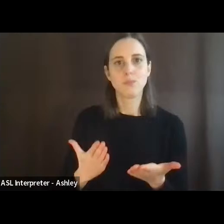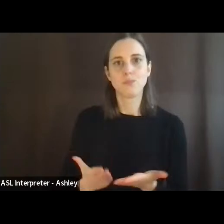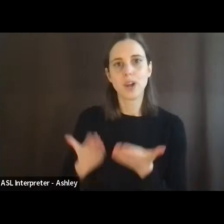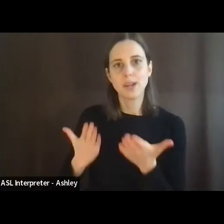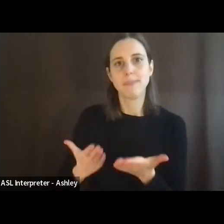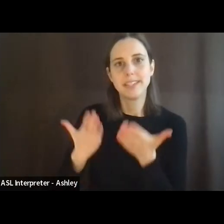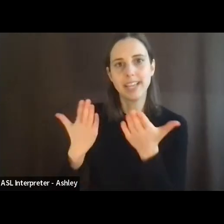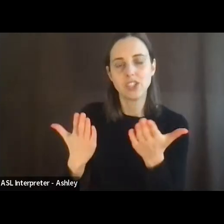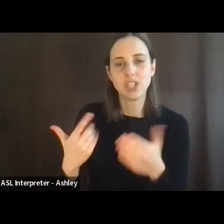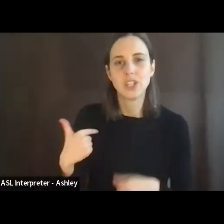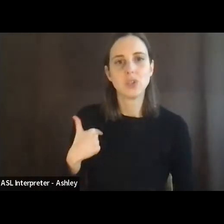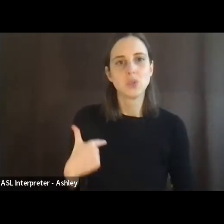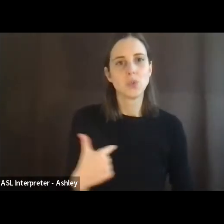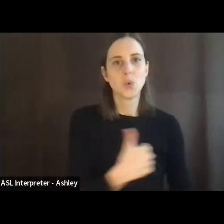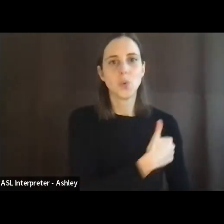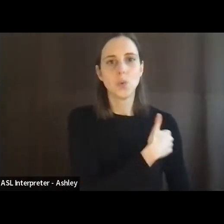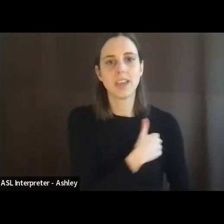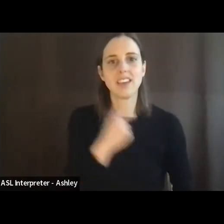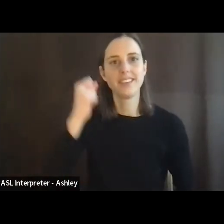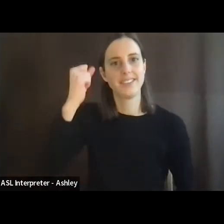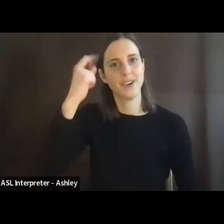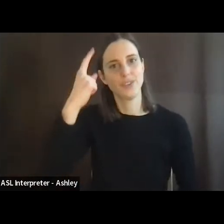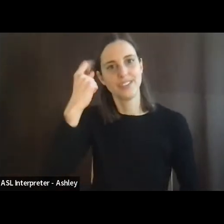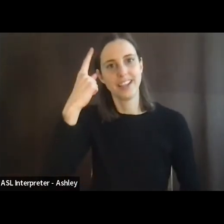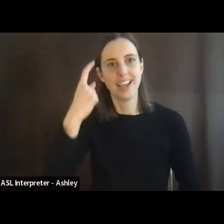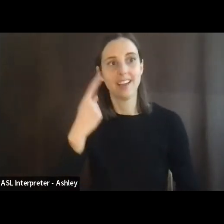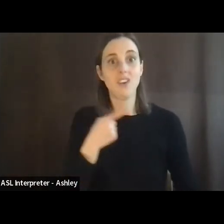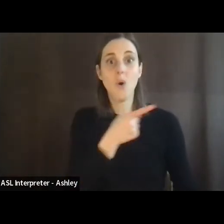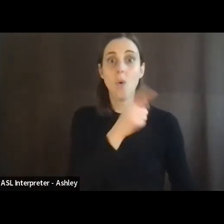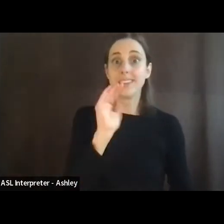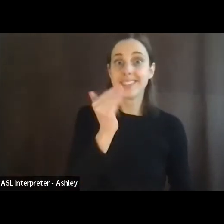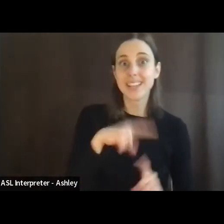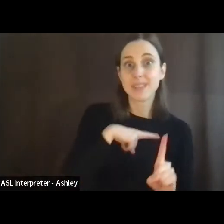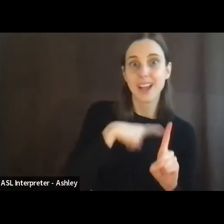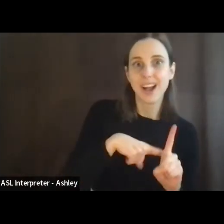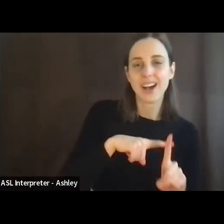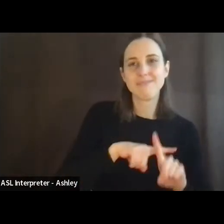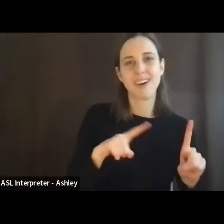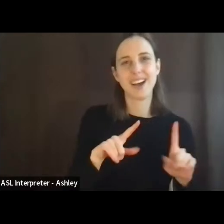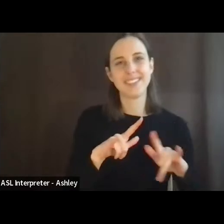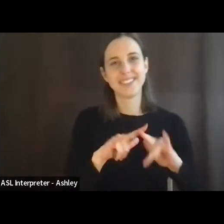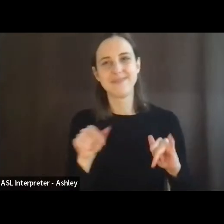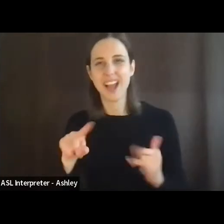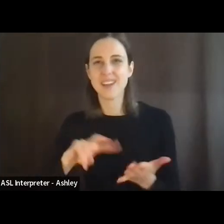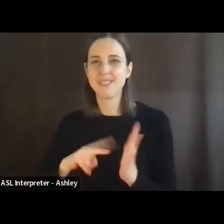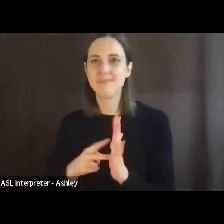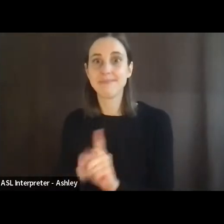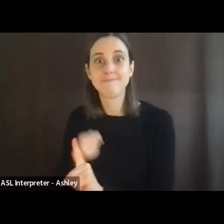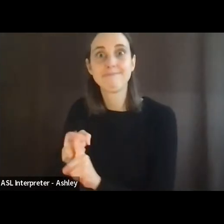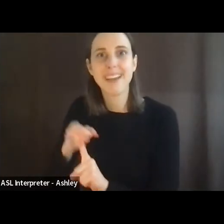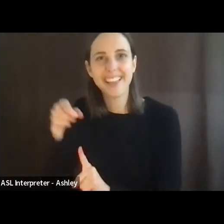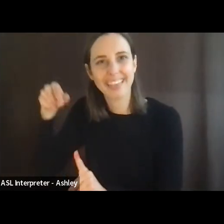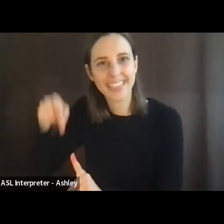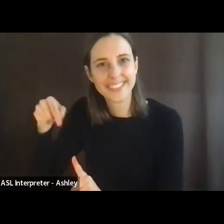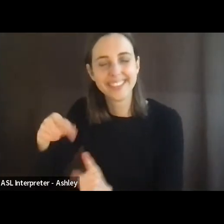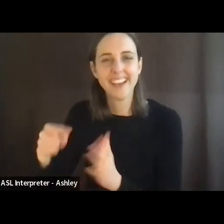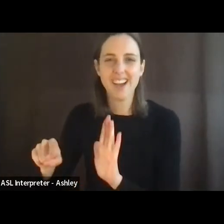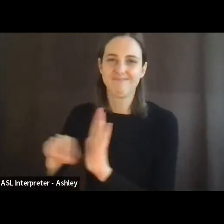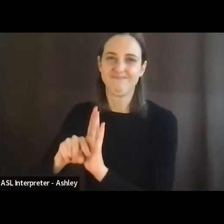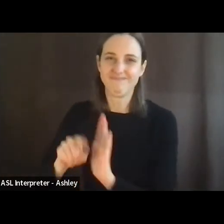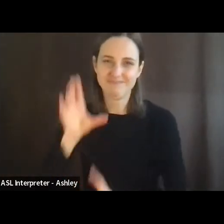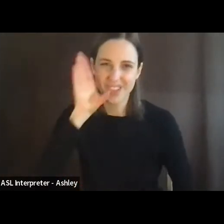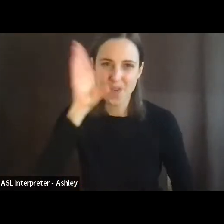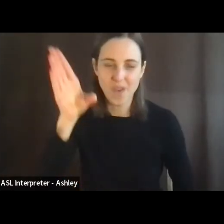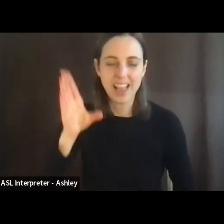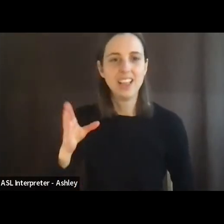some trade-offs. We don't want to harm the business community on Hayden Island, but we also want to be